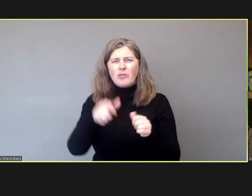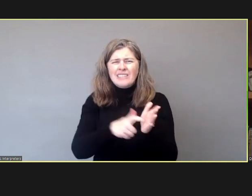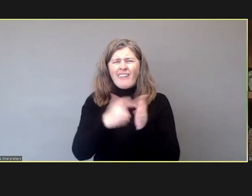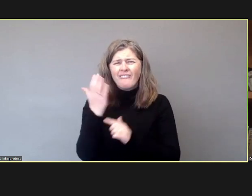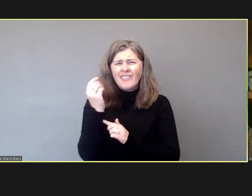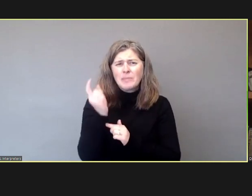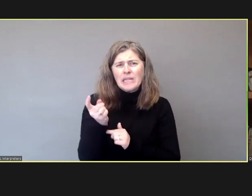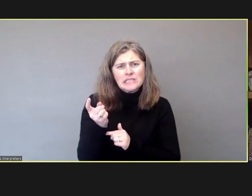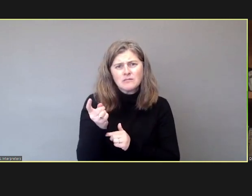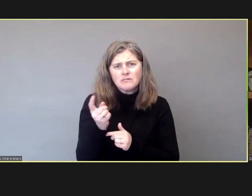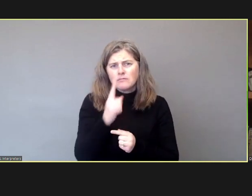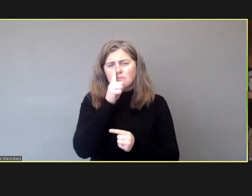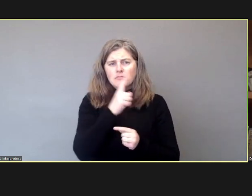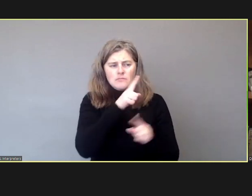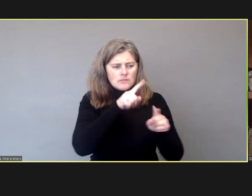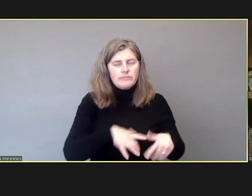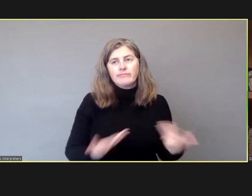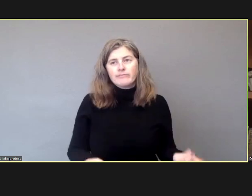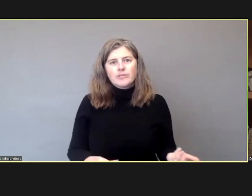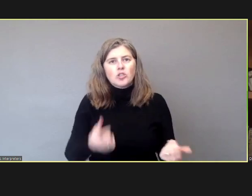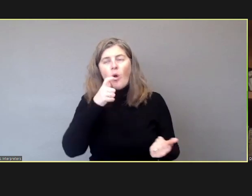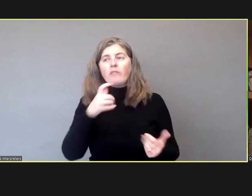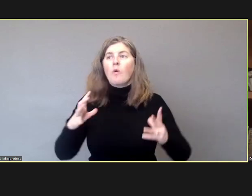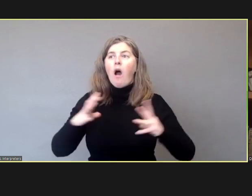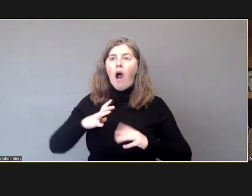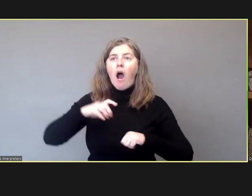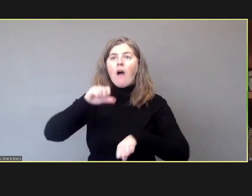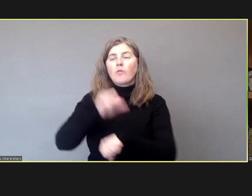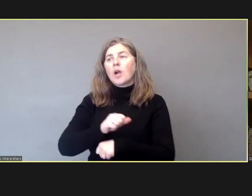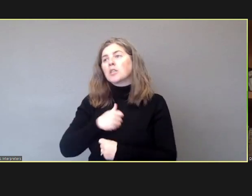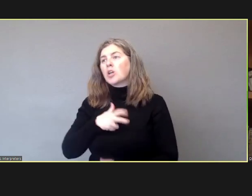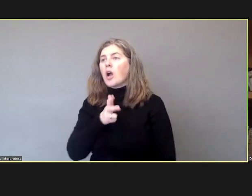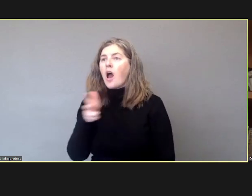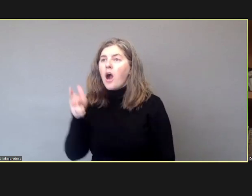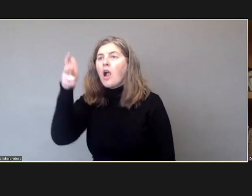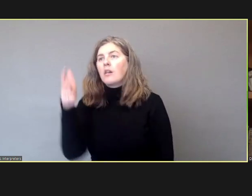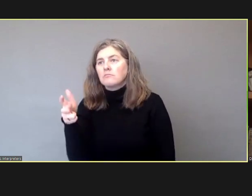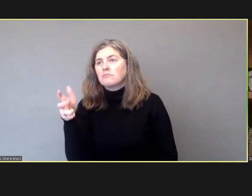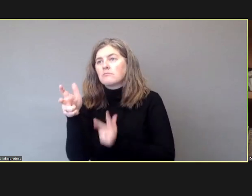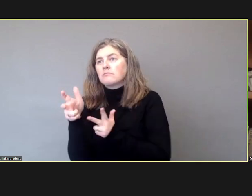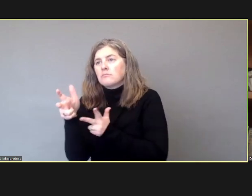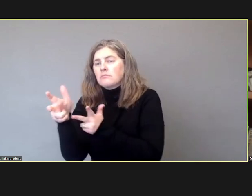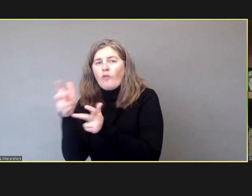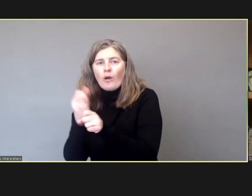opposed to taking time off to go to a site to get a PCR test.